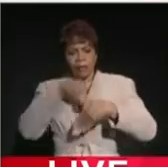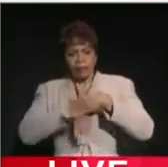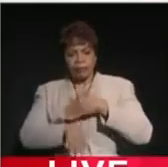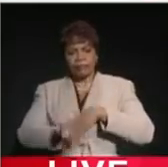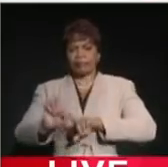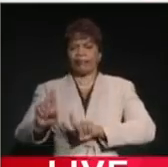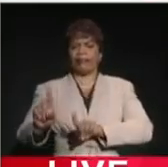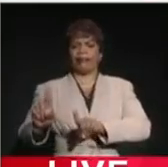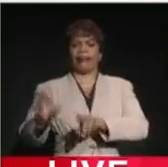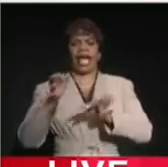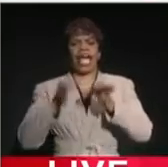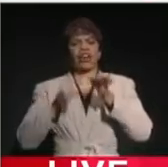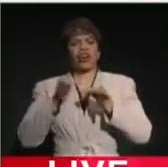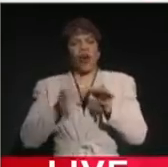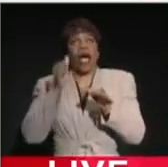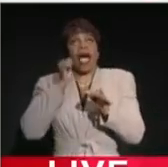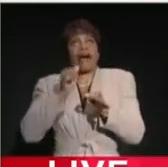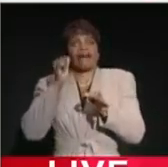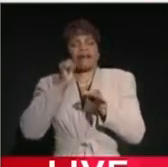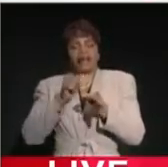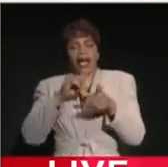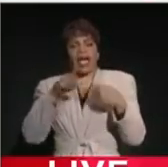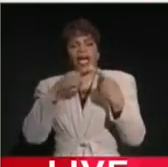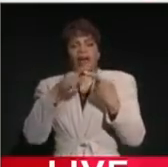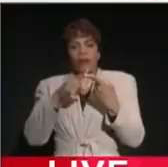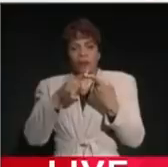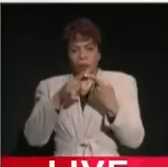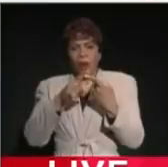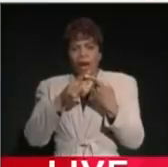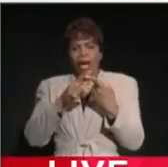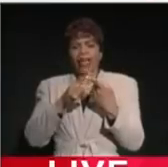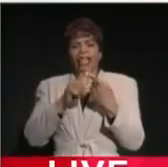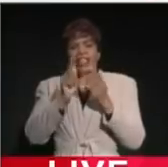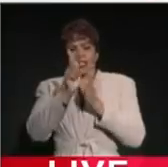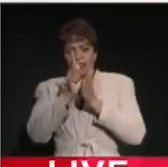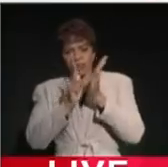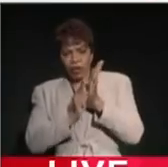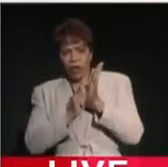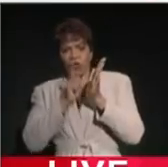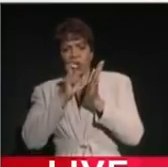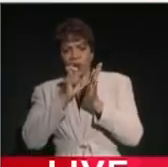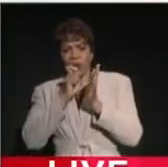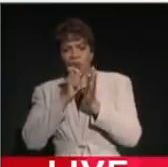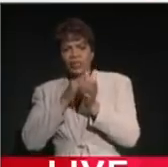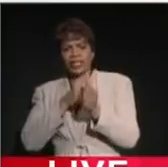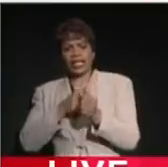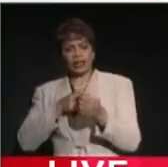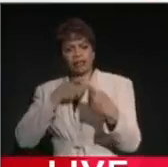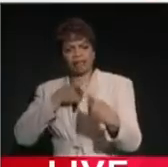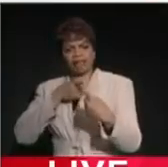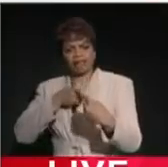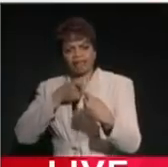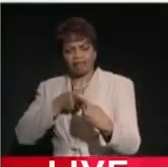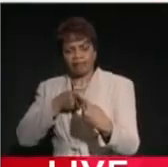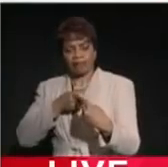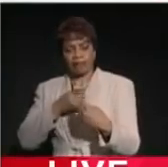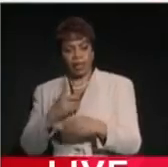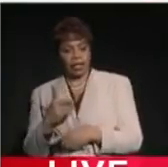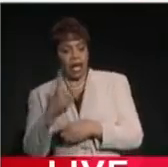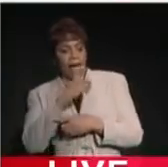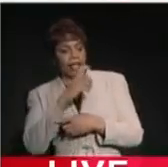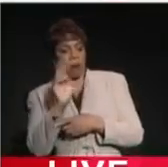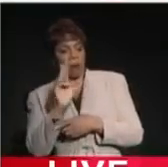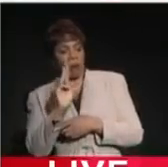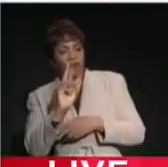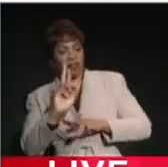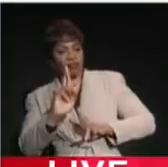single day of our time with an attorney general alongside who's got a steel backbone and fighting for every dollar. Ms. Guadagno, do you have a response? Yes, of course